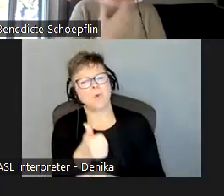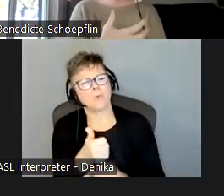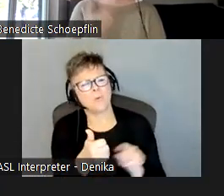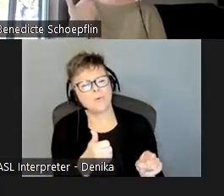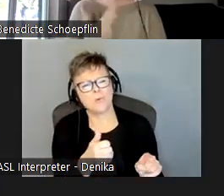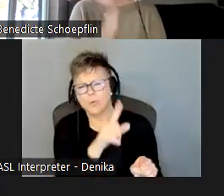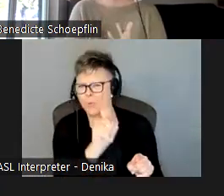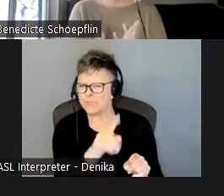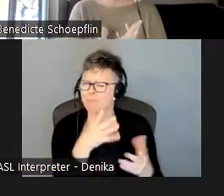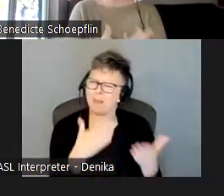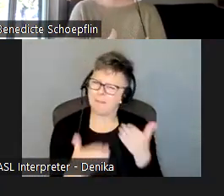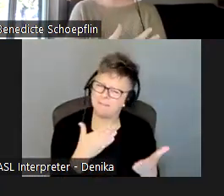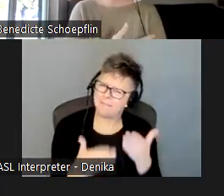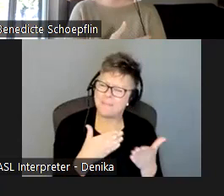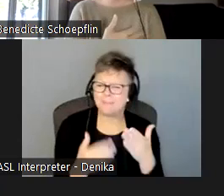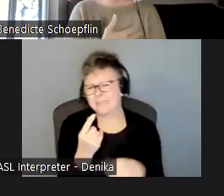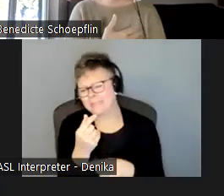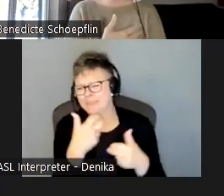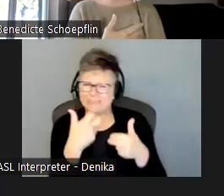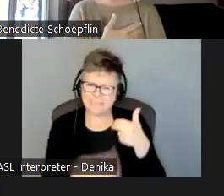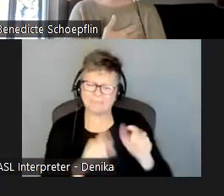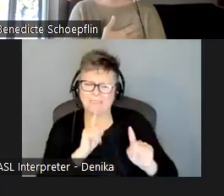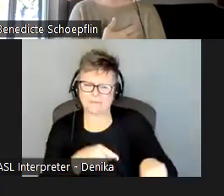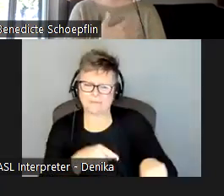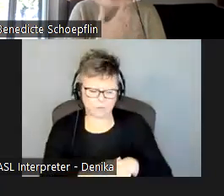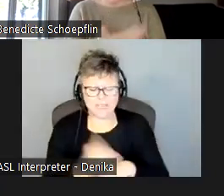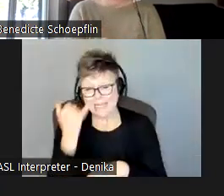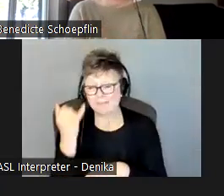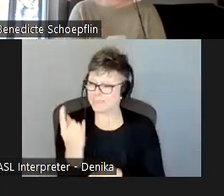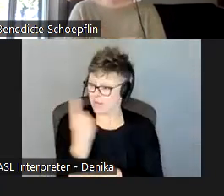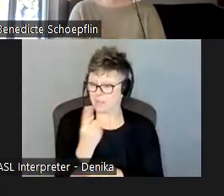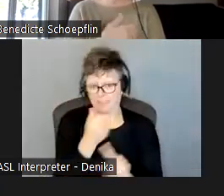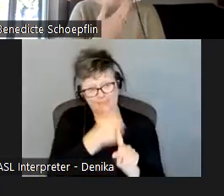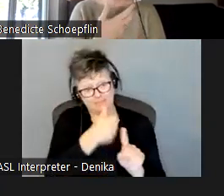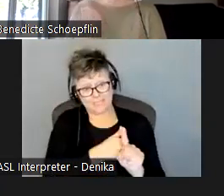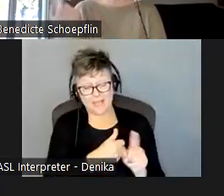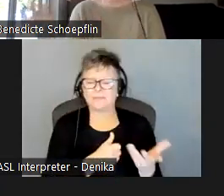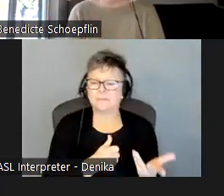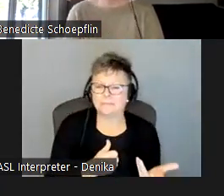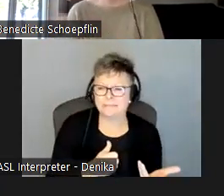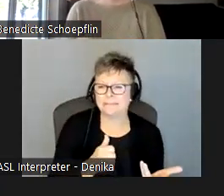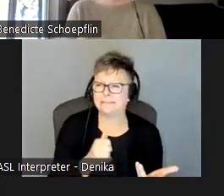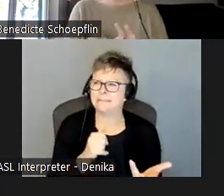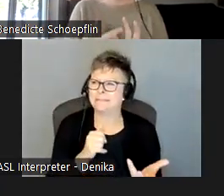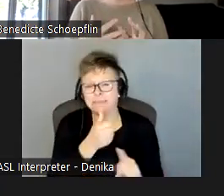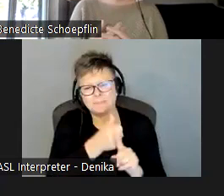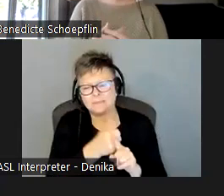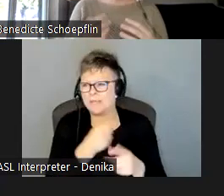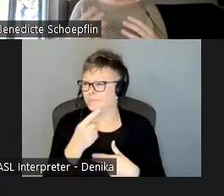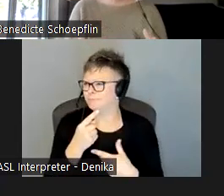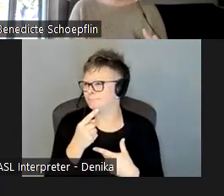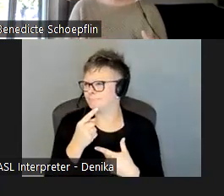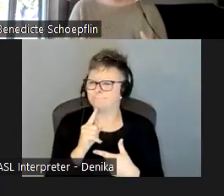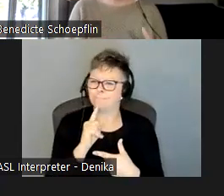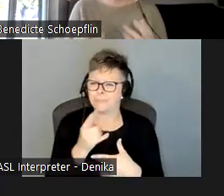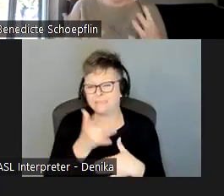and what happens if somebody who is not mentally capable or mentally ill, somebody who maybe